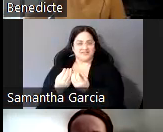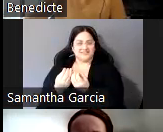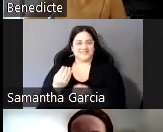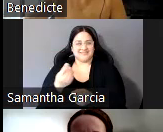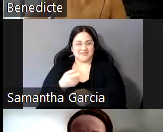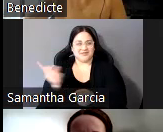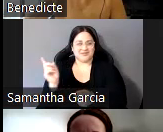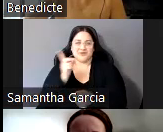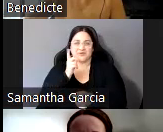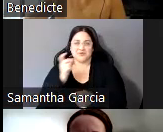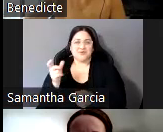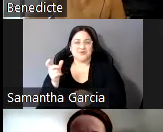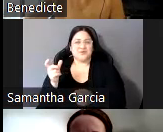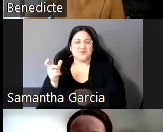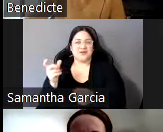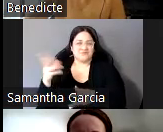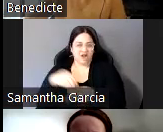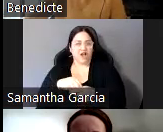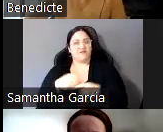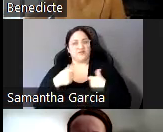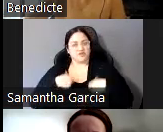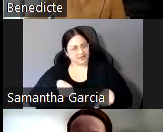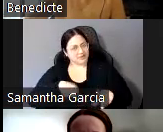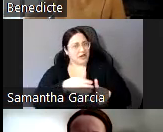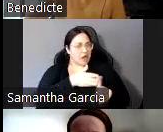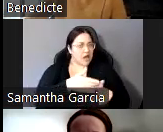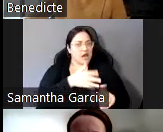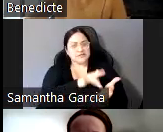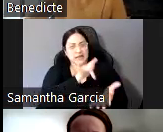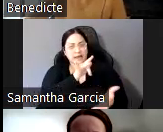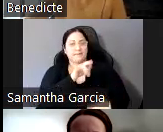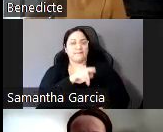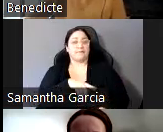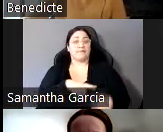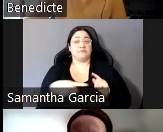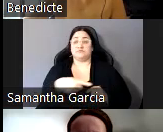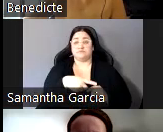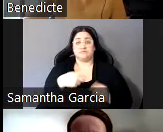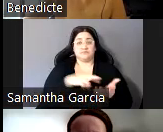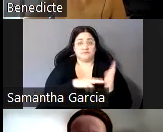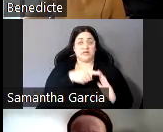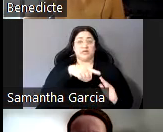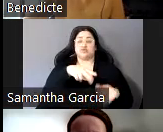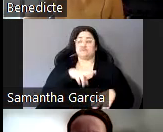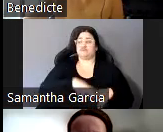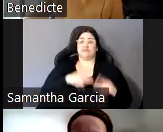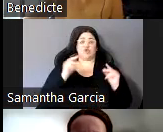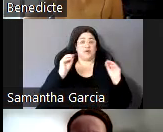title from their house is going to be ripped from underneath them and there's going to be a mortgage that's going to be applied. It's very